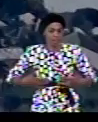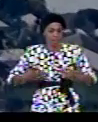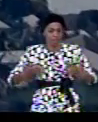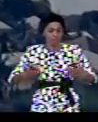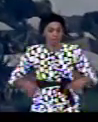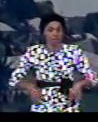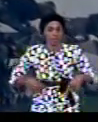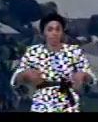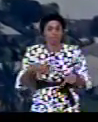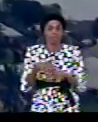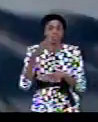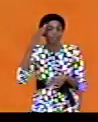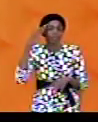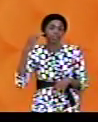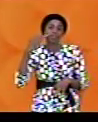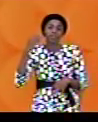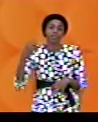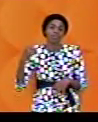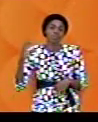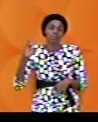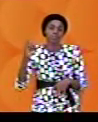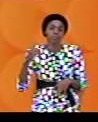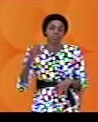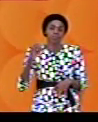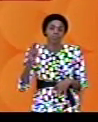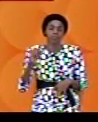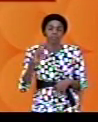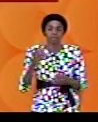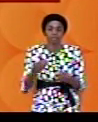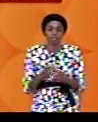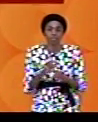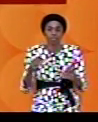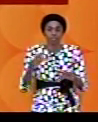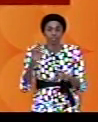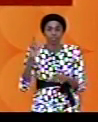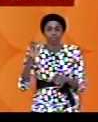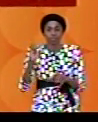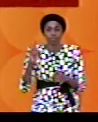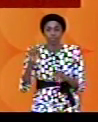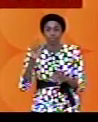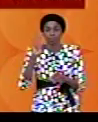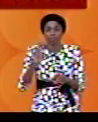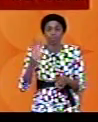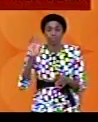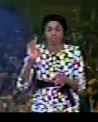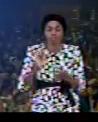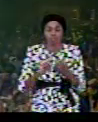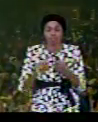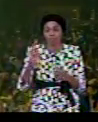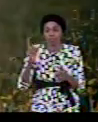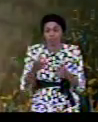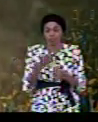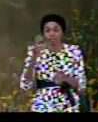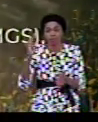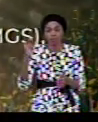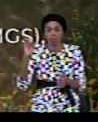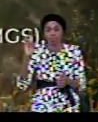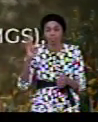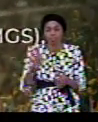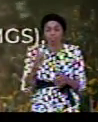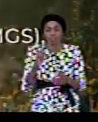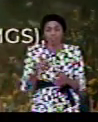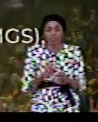the headquarters of Ogoniland, October 27 till November 1, 2022. The Alpha location is